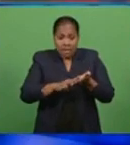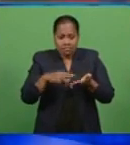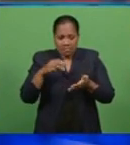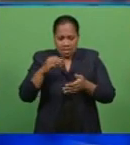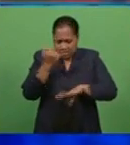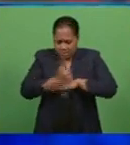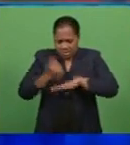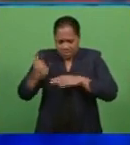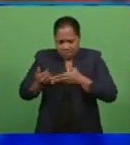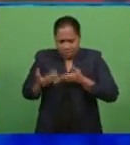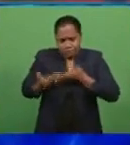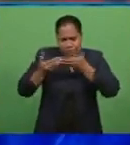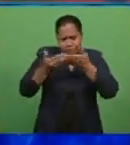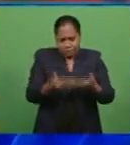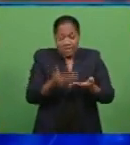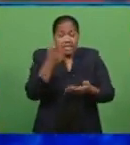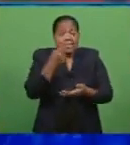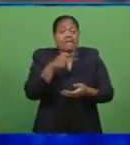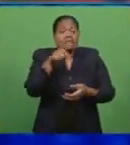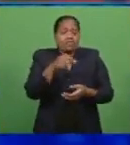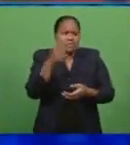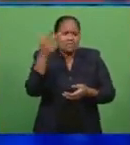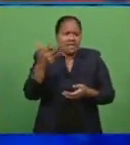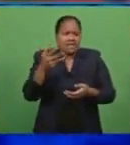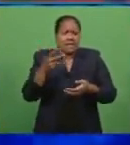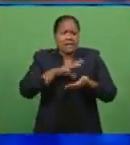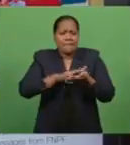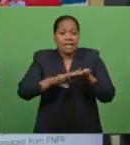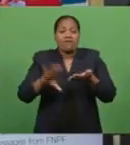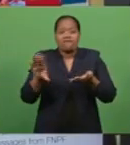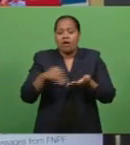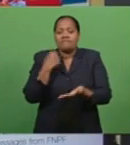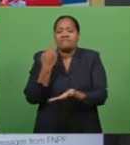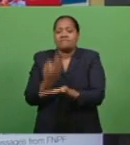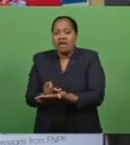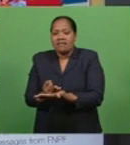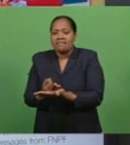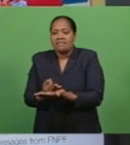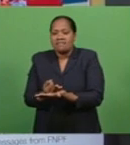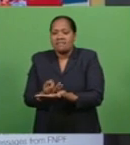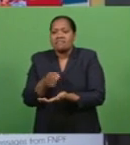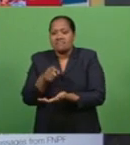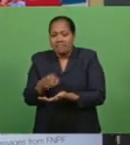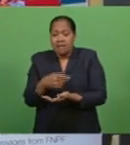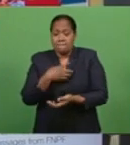and $11.90 million has been paid by the fund. There have been more than